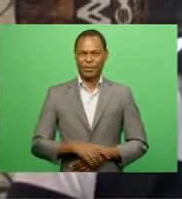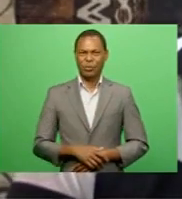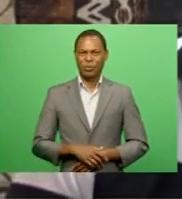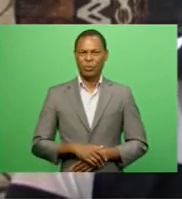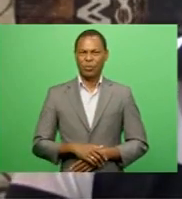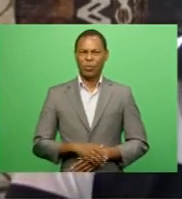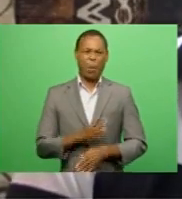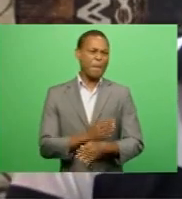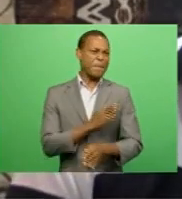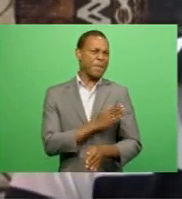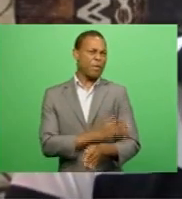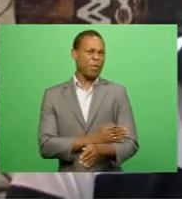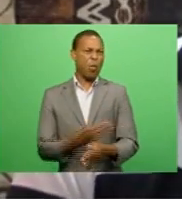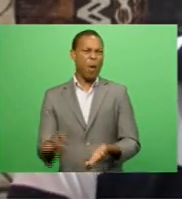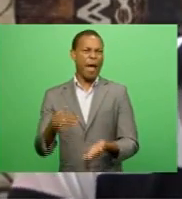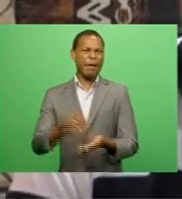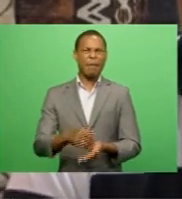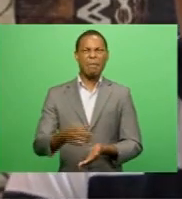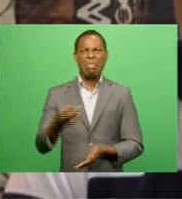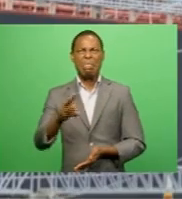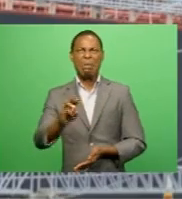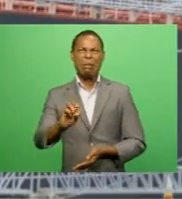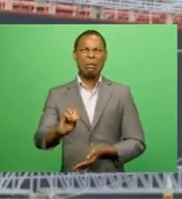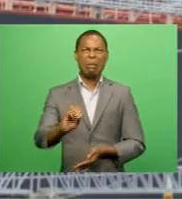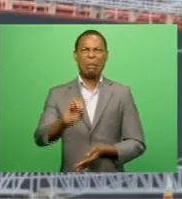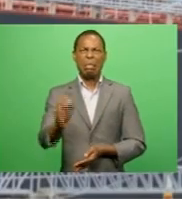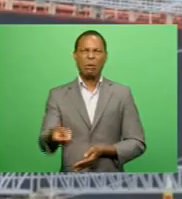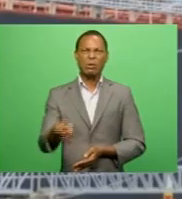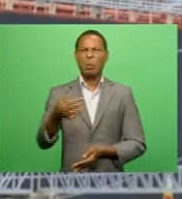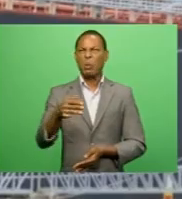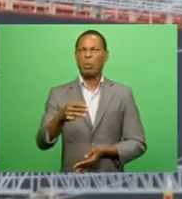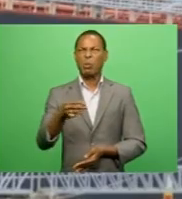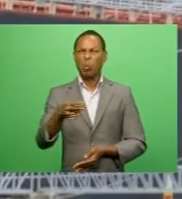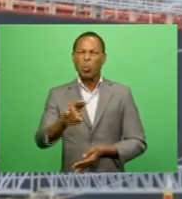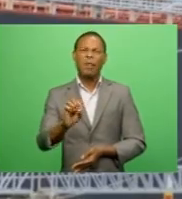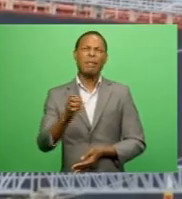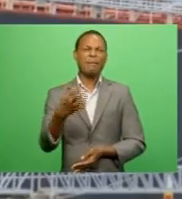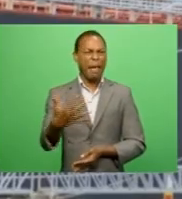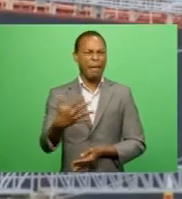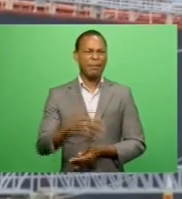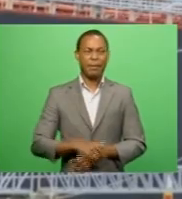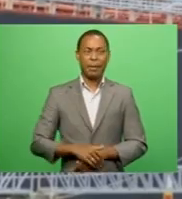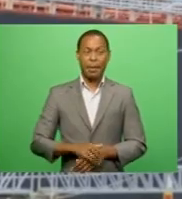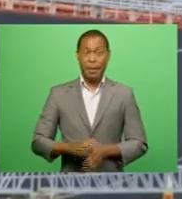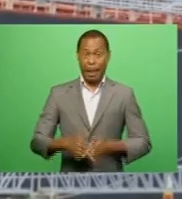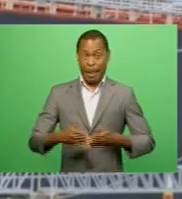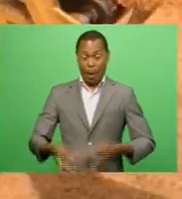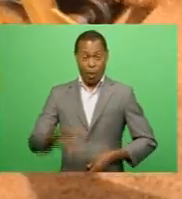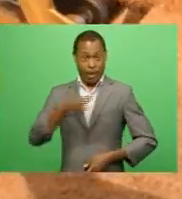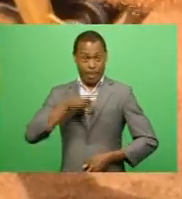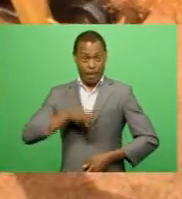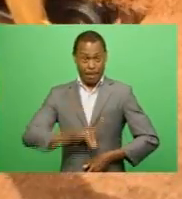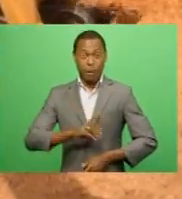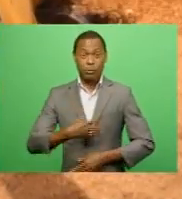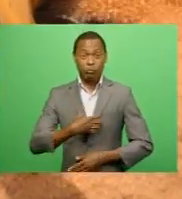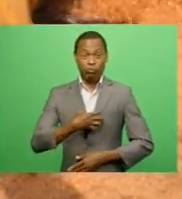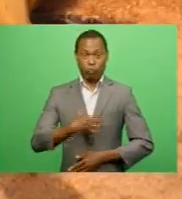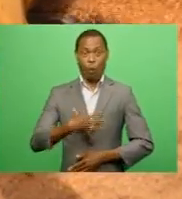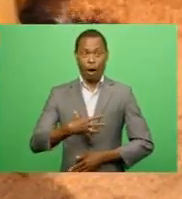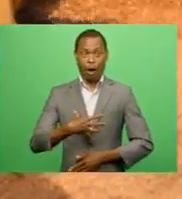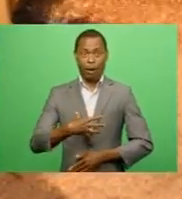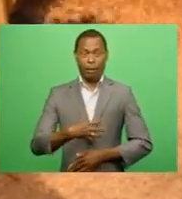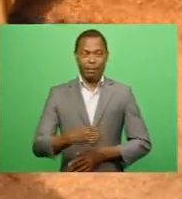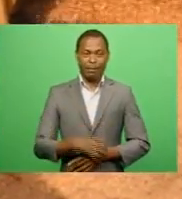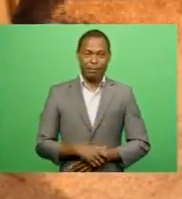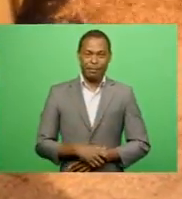it's usually on 30,000 or 25,000 tons. But I think it's due to the demand. This is our